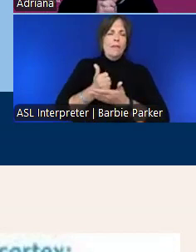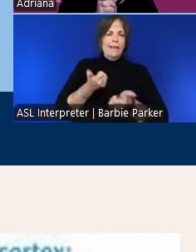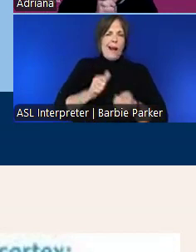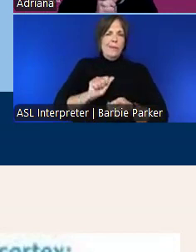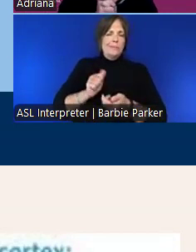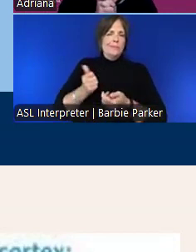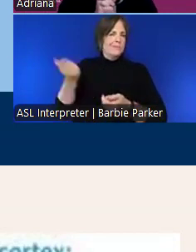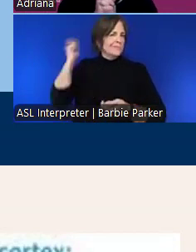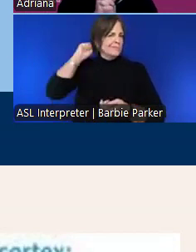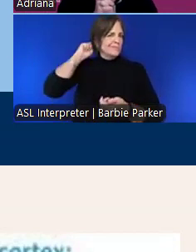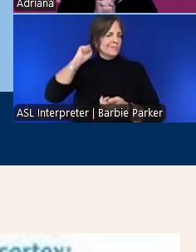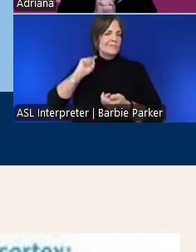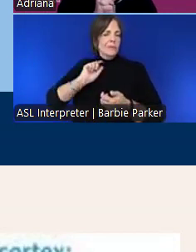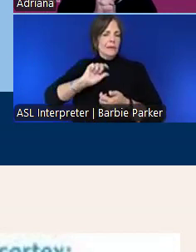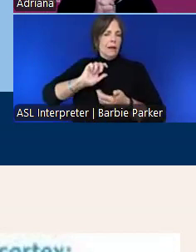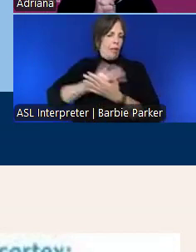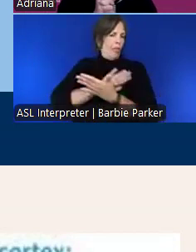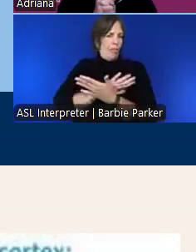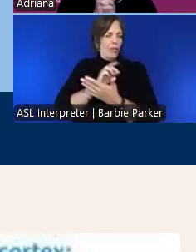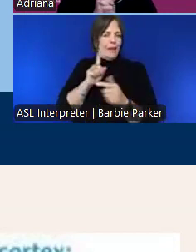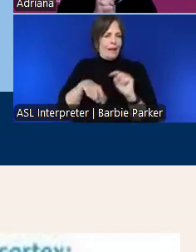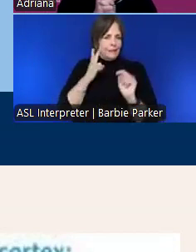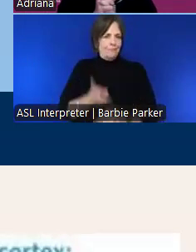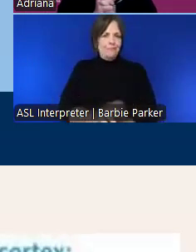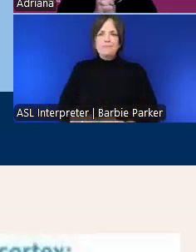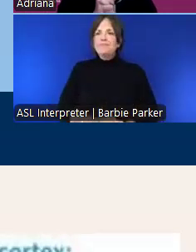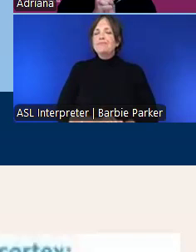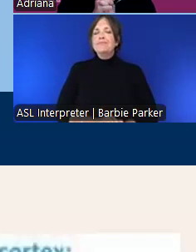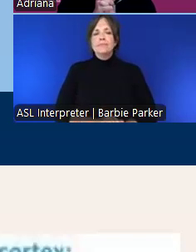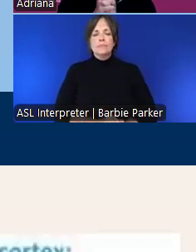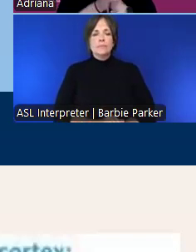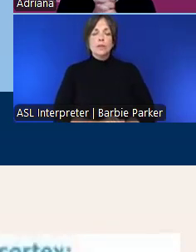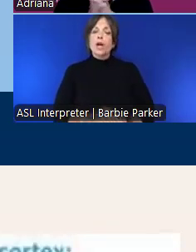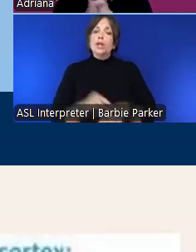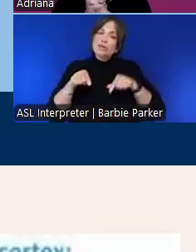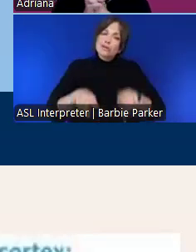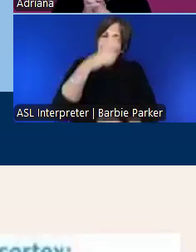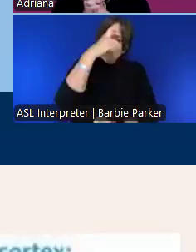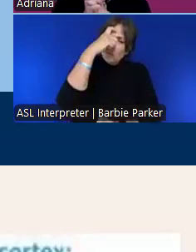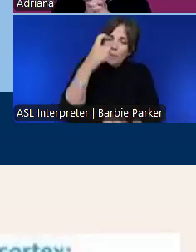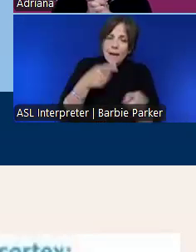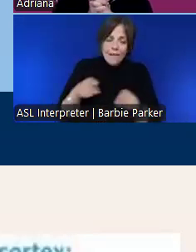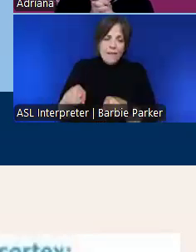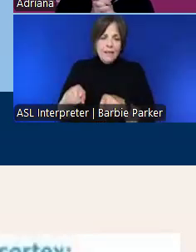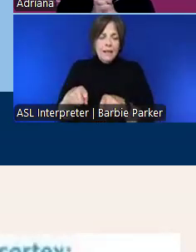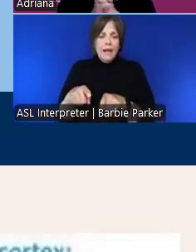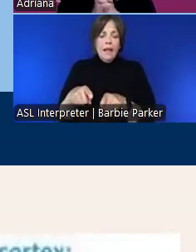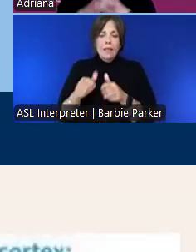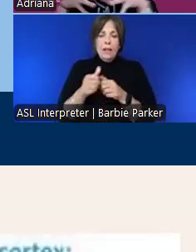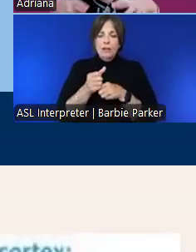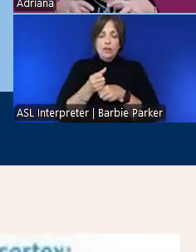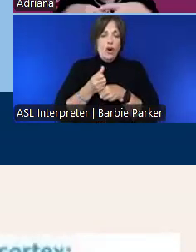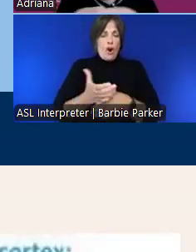a traumatic event? It leads our survival instinct and survival reaction to